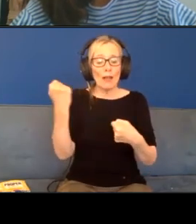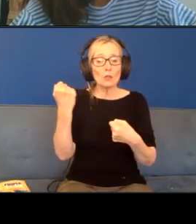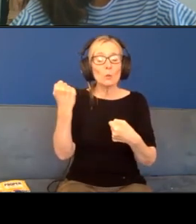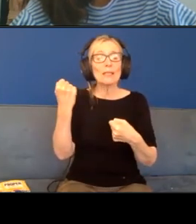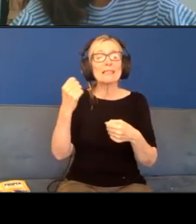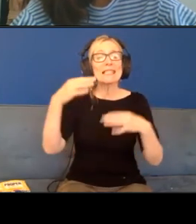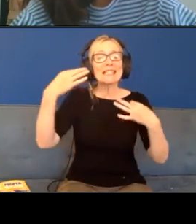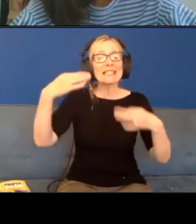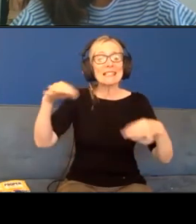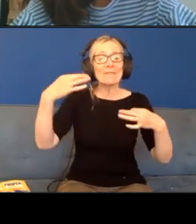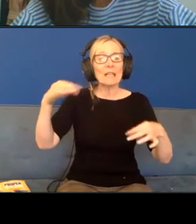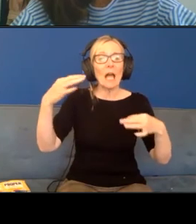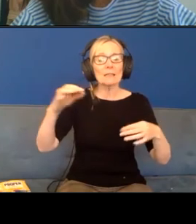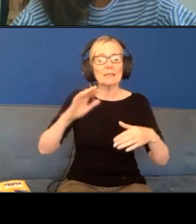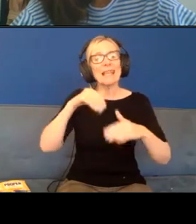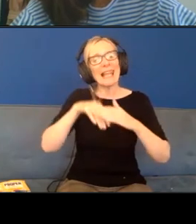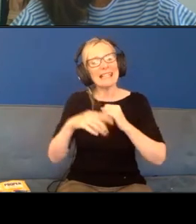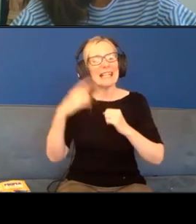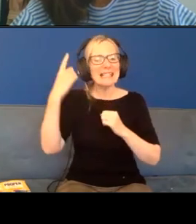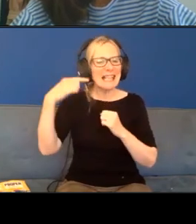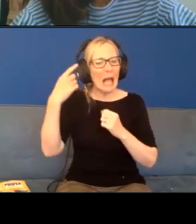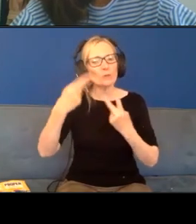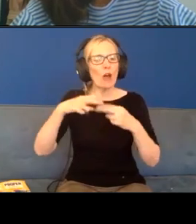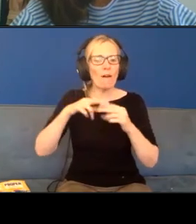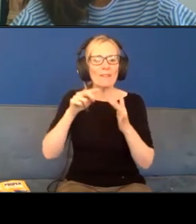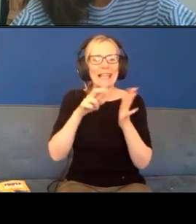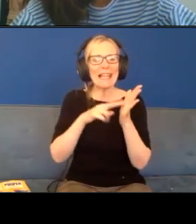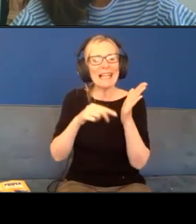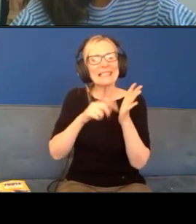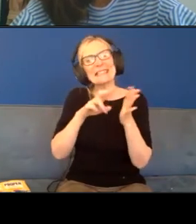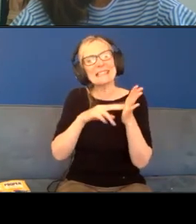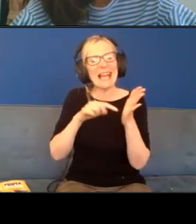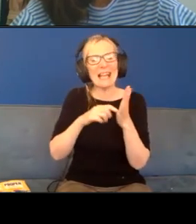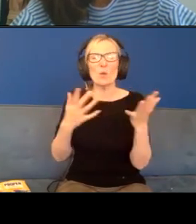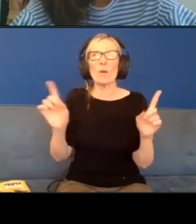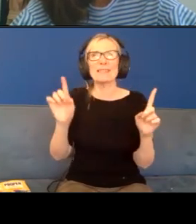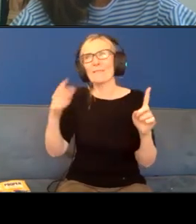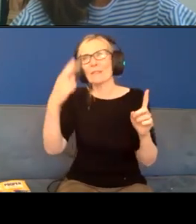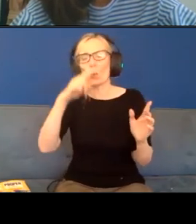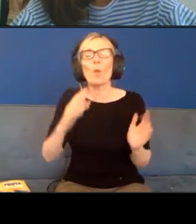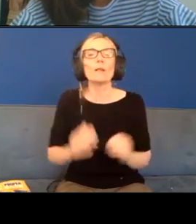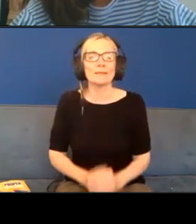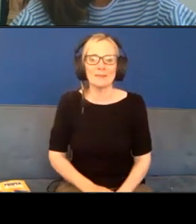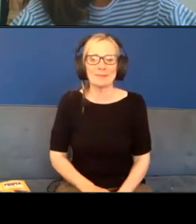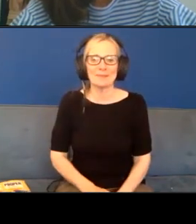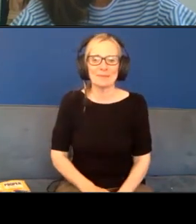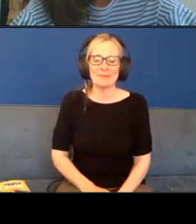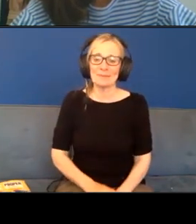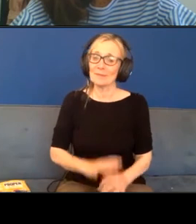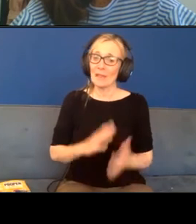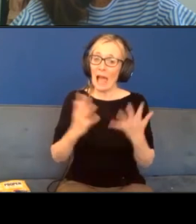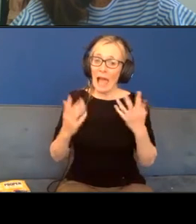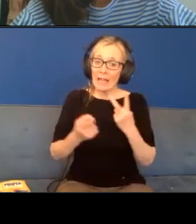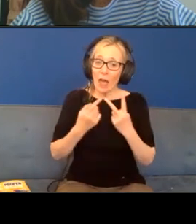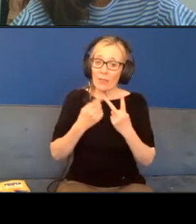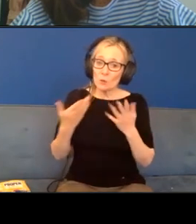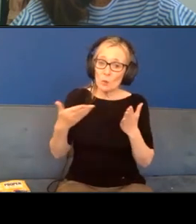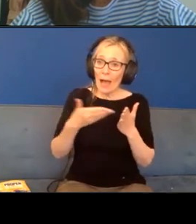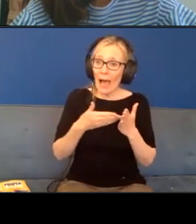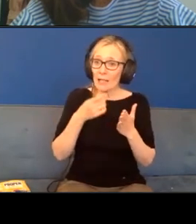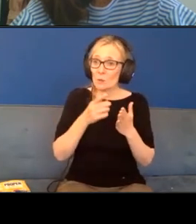or postgraduate certificate anyway, in whatever it's in. Right. Okay. Anyone else got anything to add on